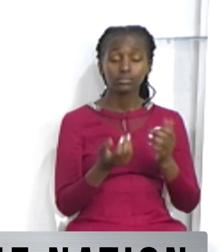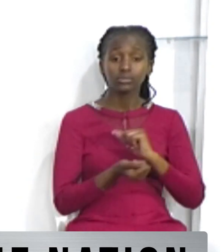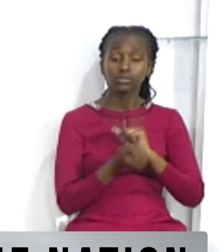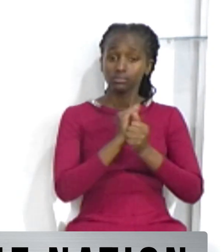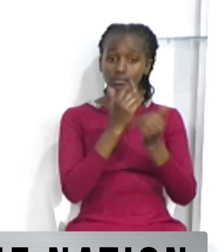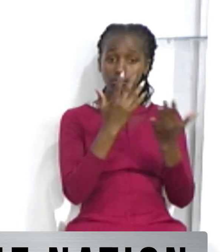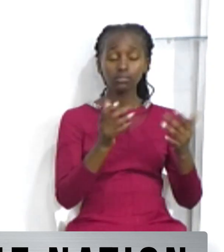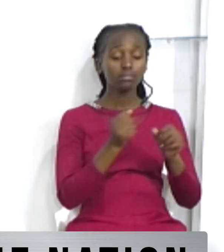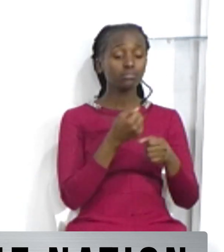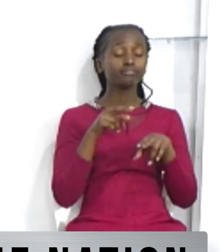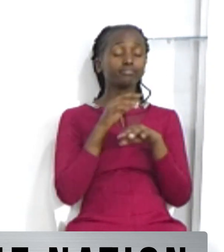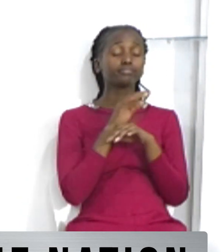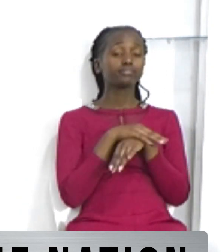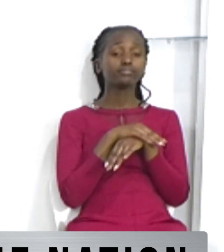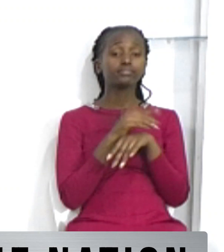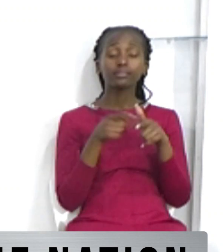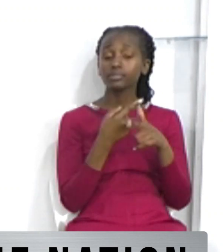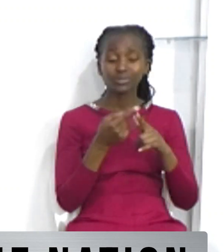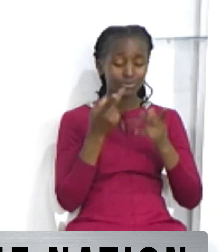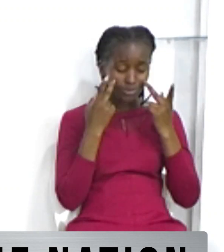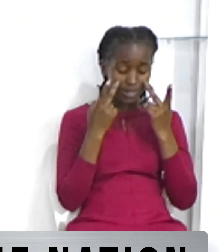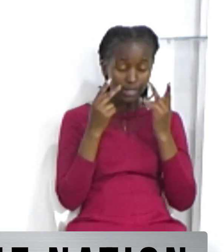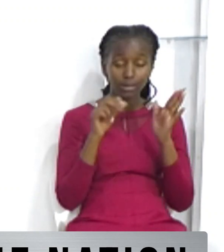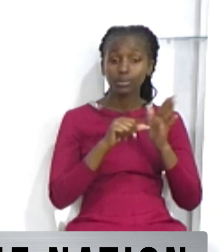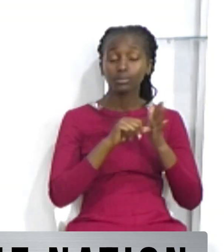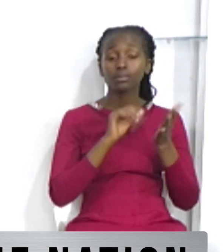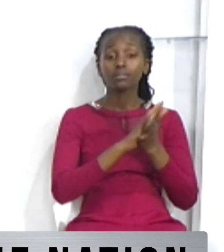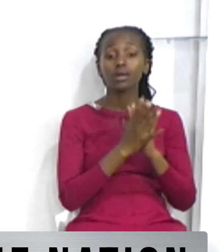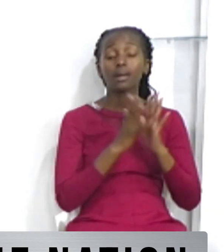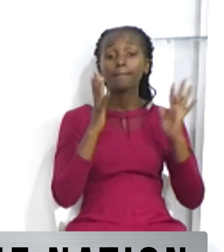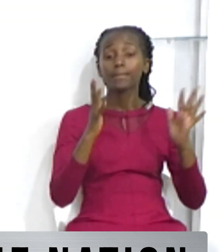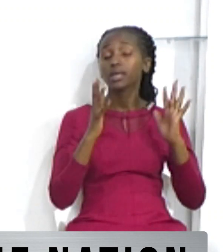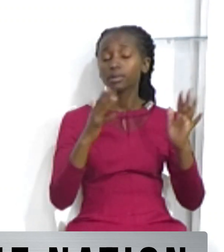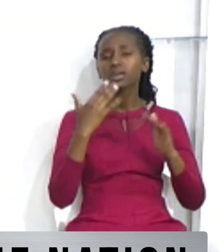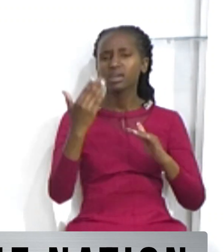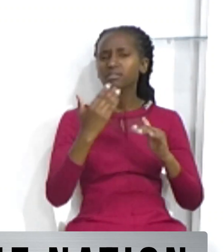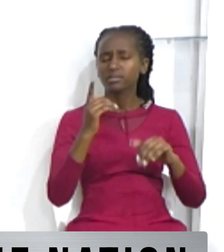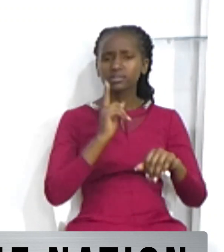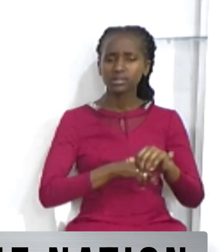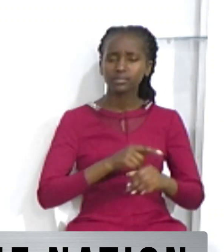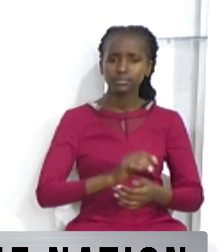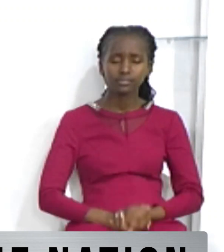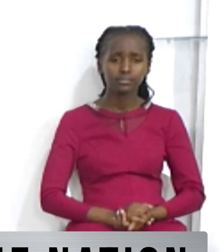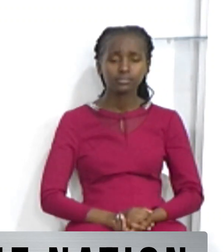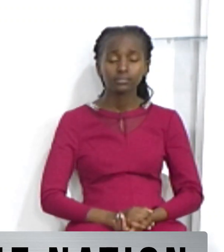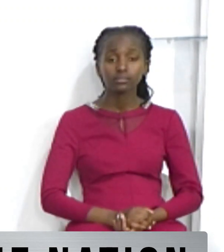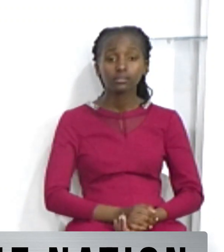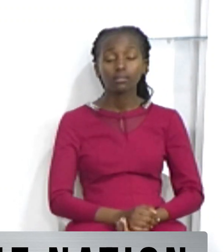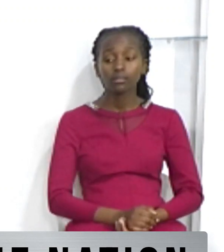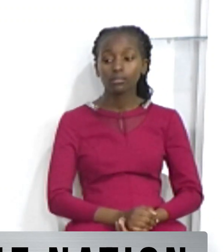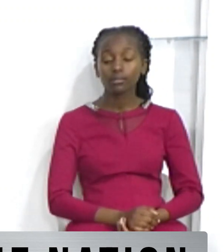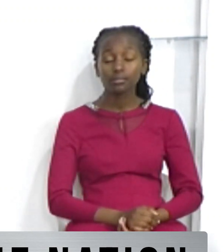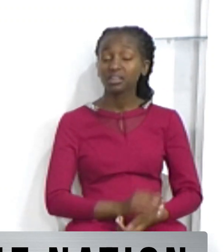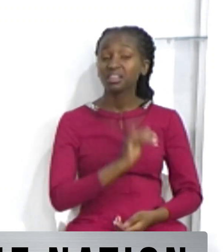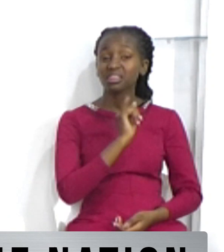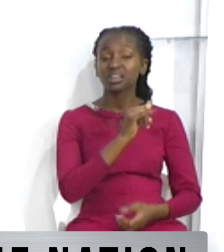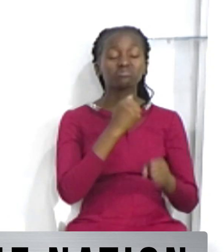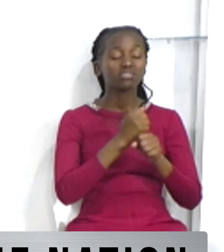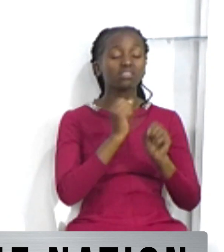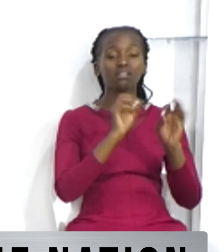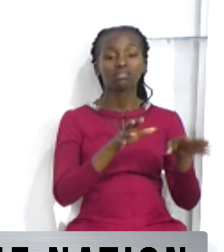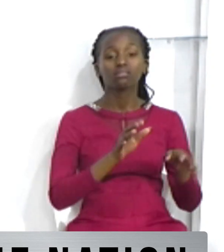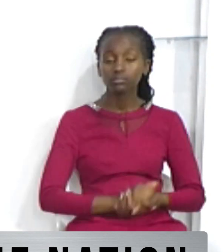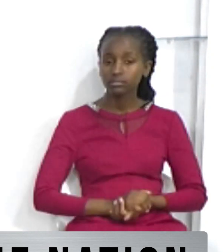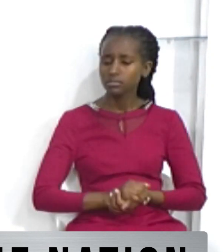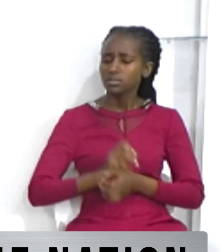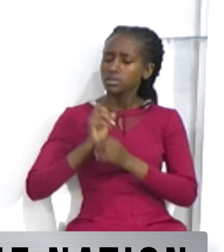we can't sit. And let things happen for themselves. It won't work. So